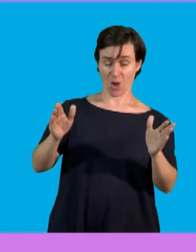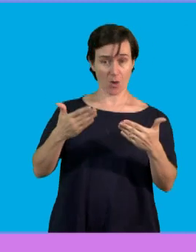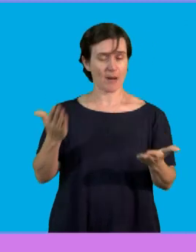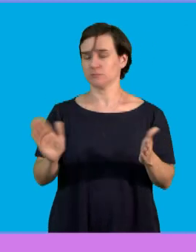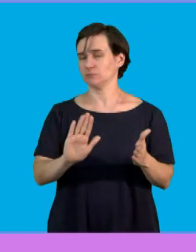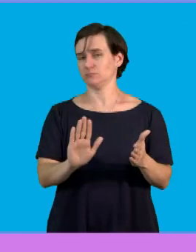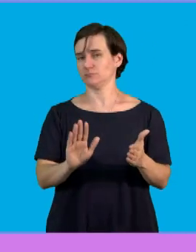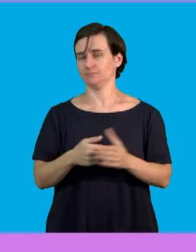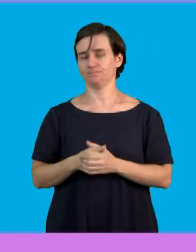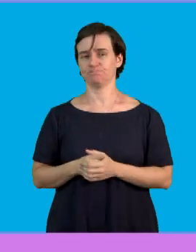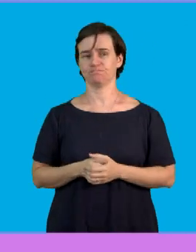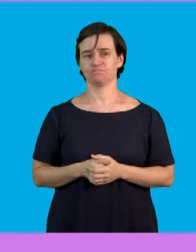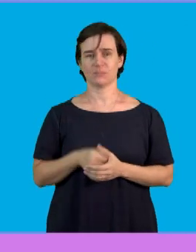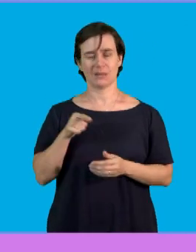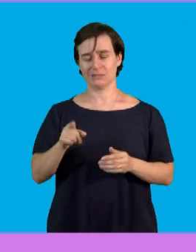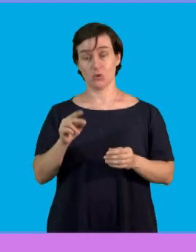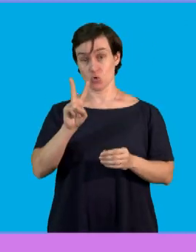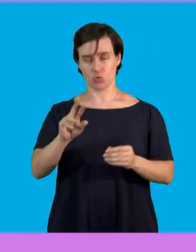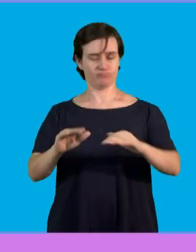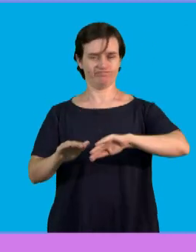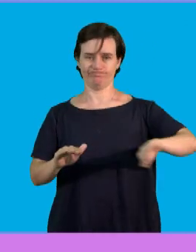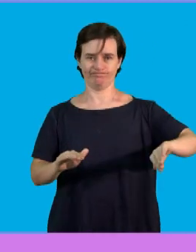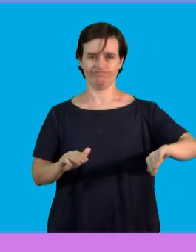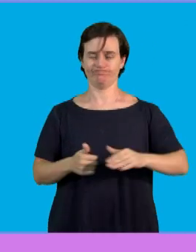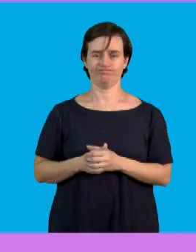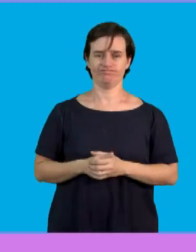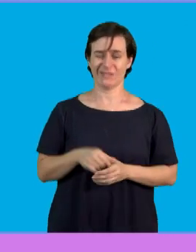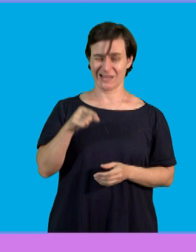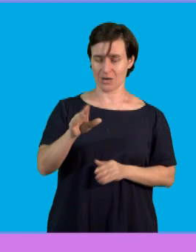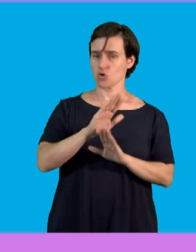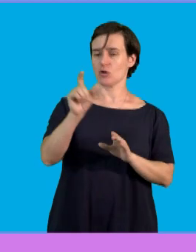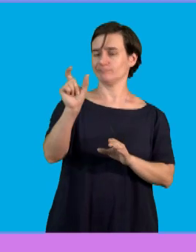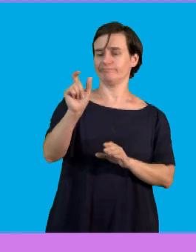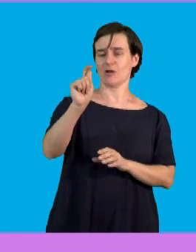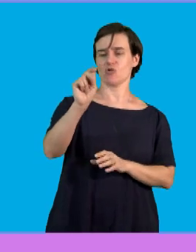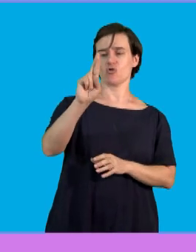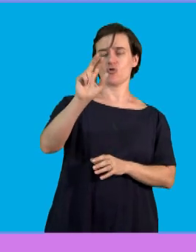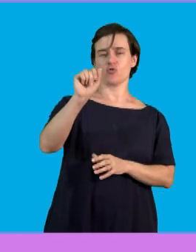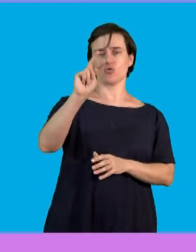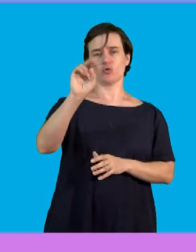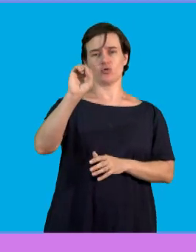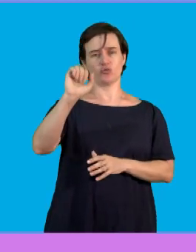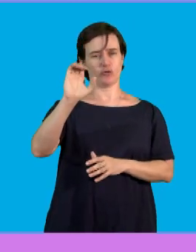we are going to exclude the balance brought forward because it is not a transaction, and count